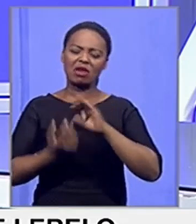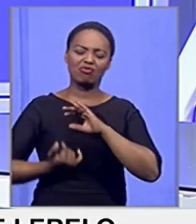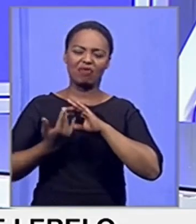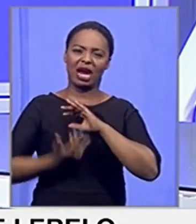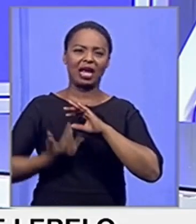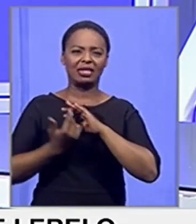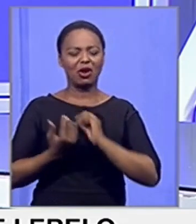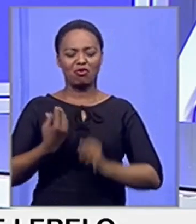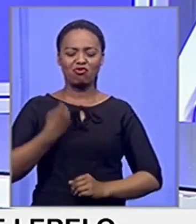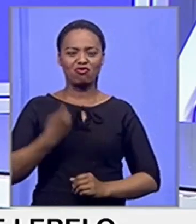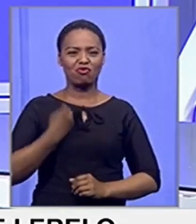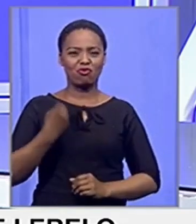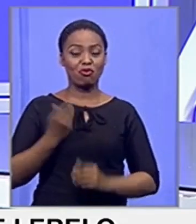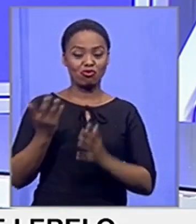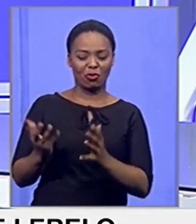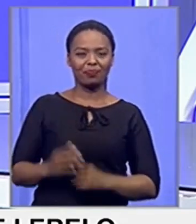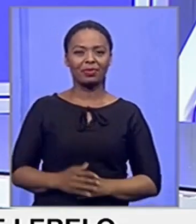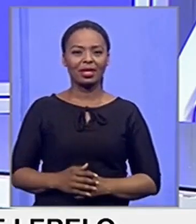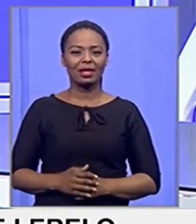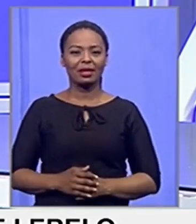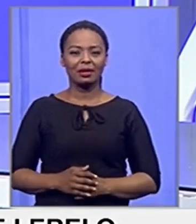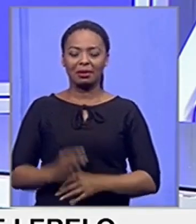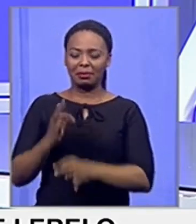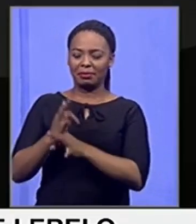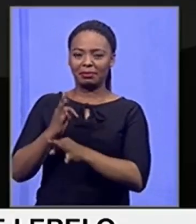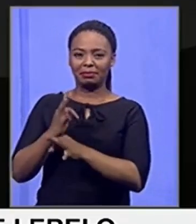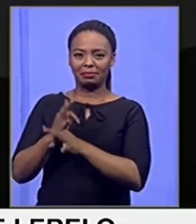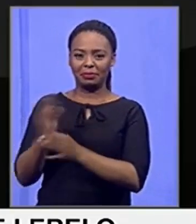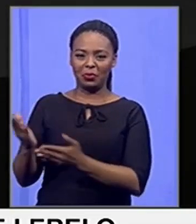moholo Mosehla re a o amohela ditabeng tsa Sesotho.